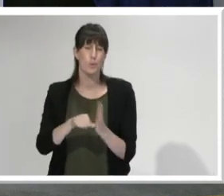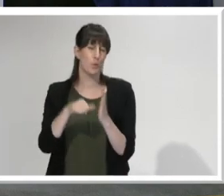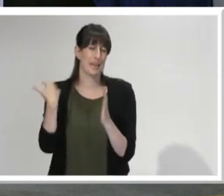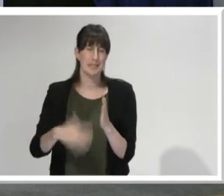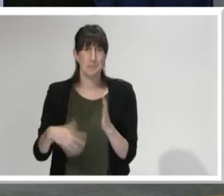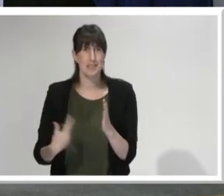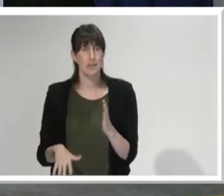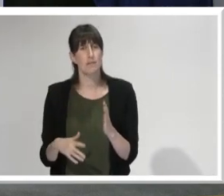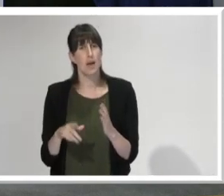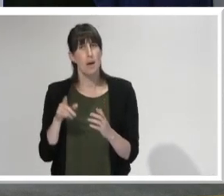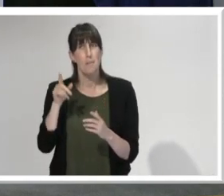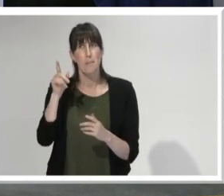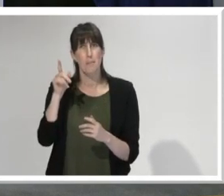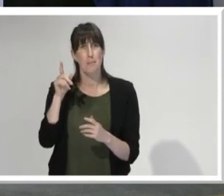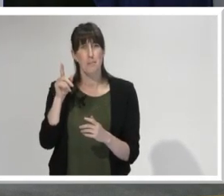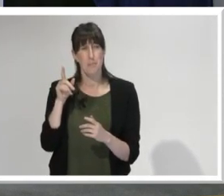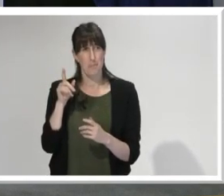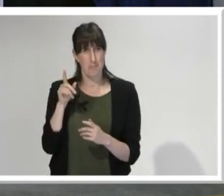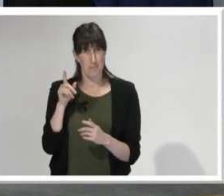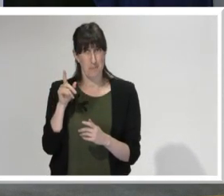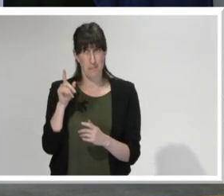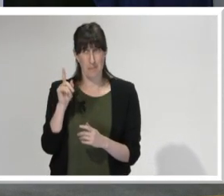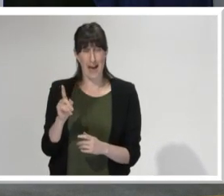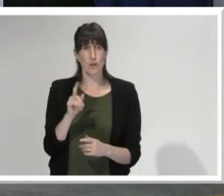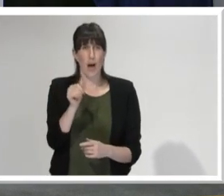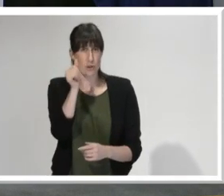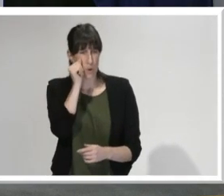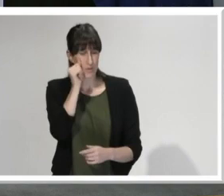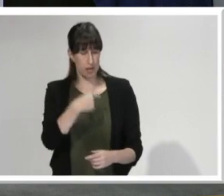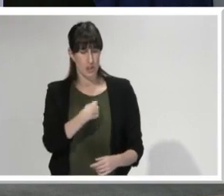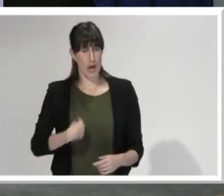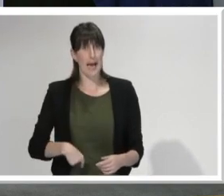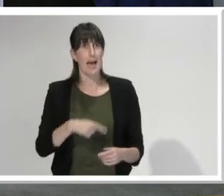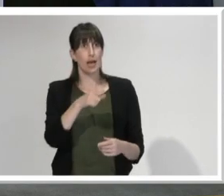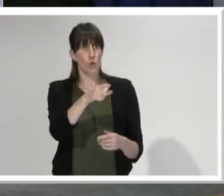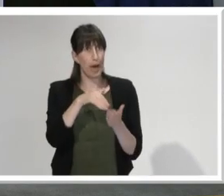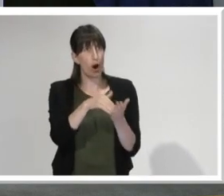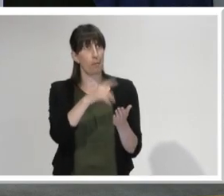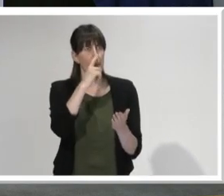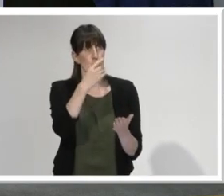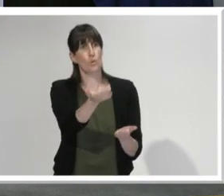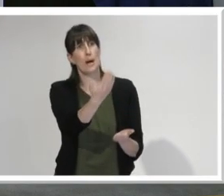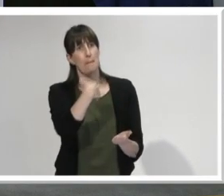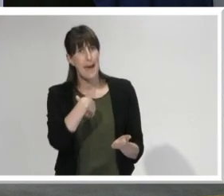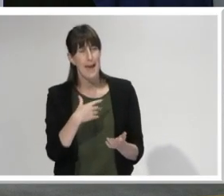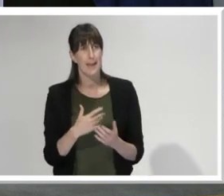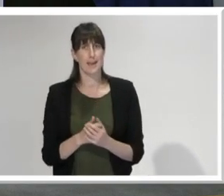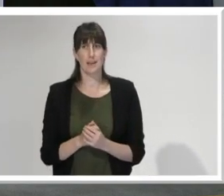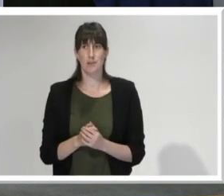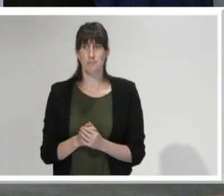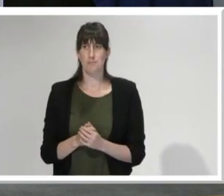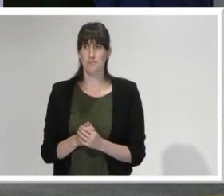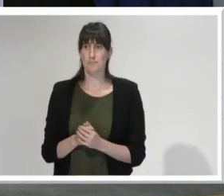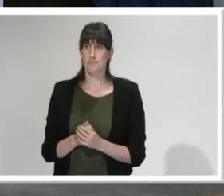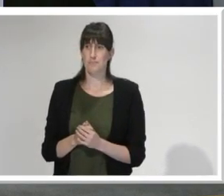repatriation flight? What I can say is that they go no way near covering the cost of bringing New